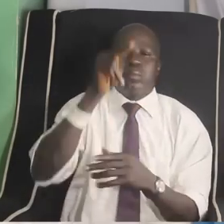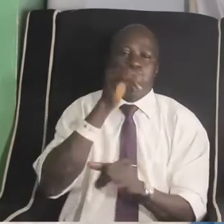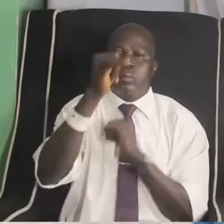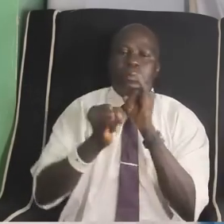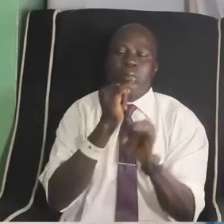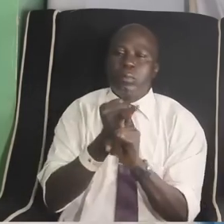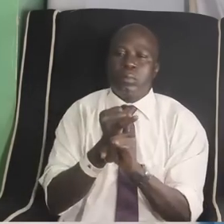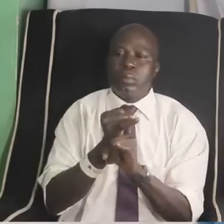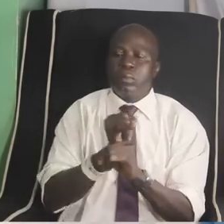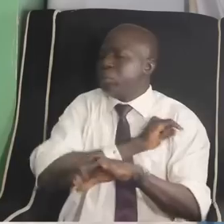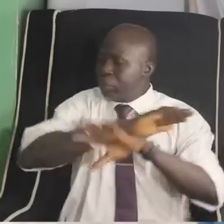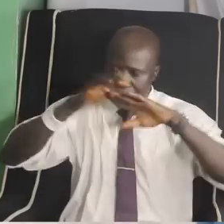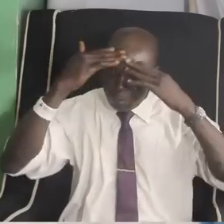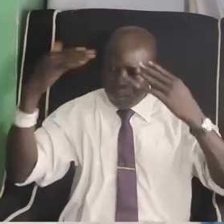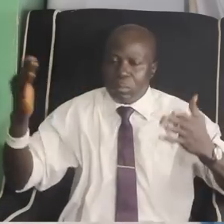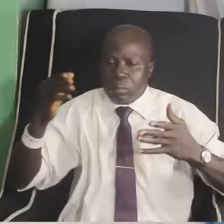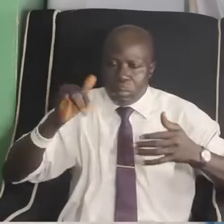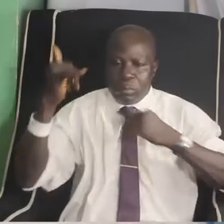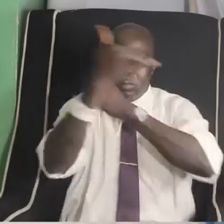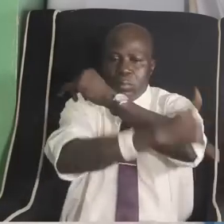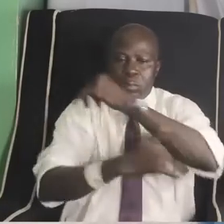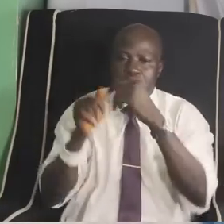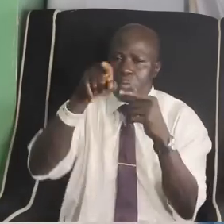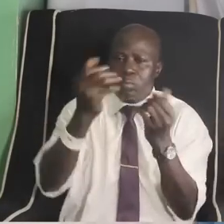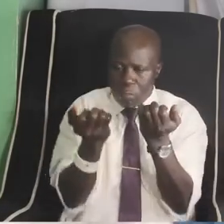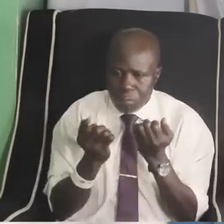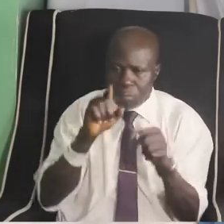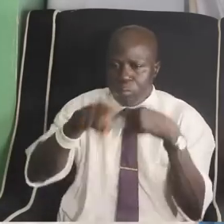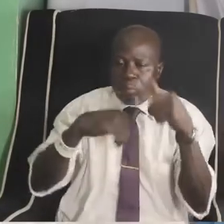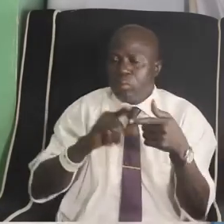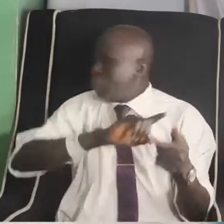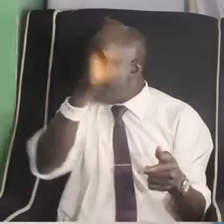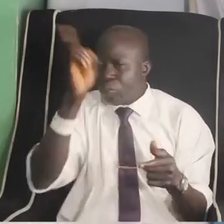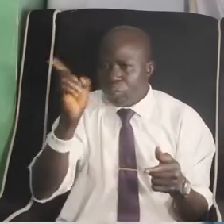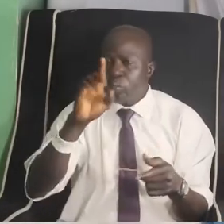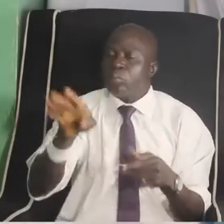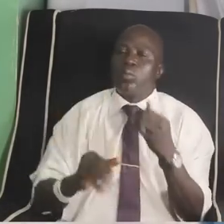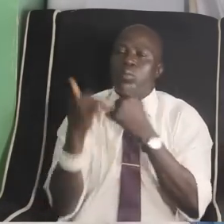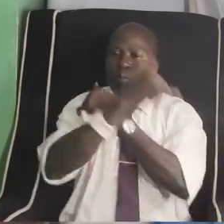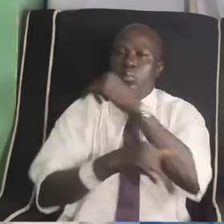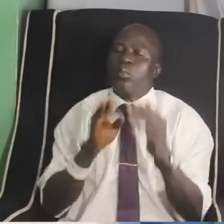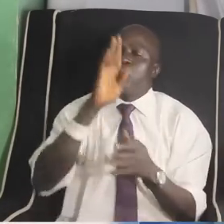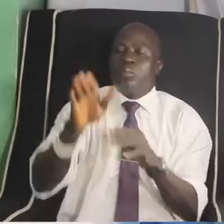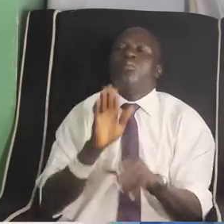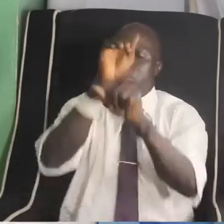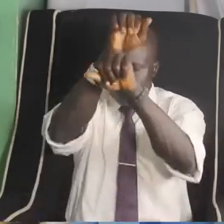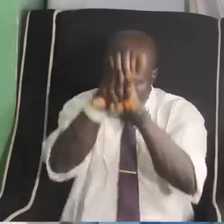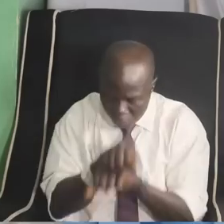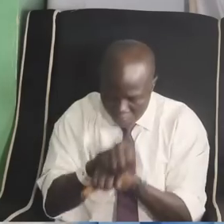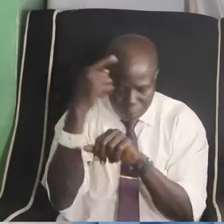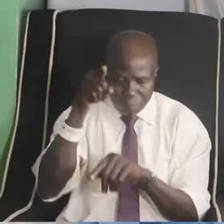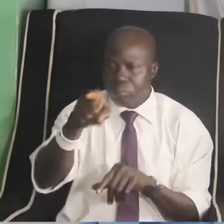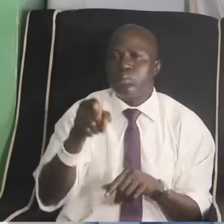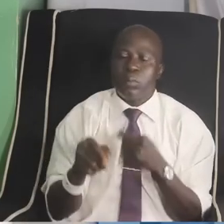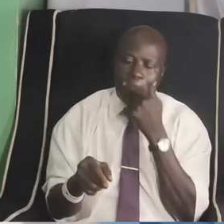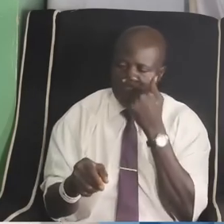Nations, me in money to develop. I don't know the country you want to go. Money to buy the light. But where are the country you be? Mama, tell me before. Amen. Bow